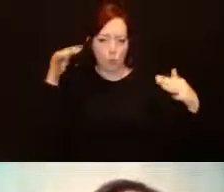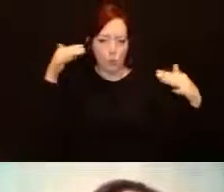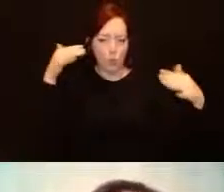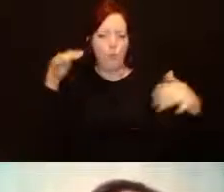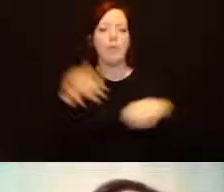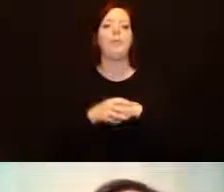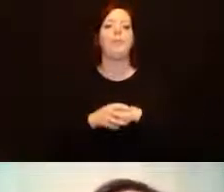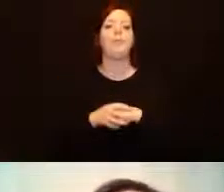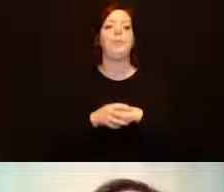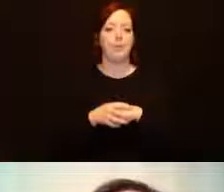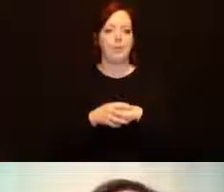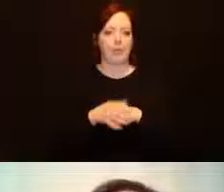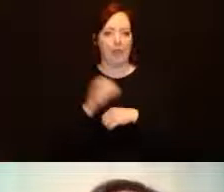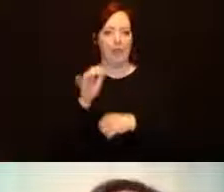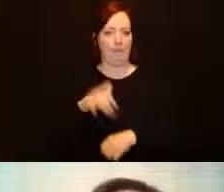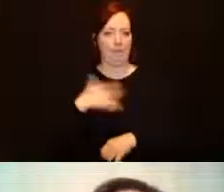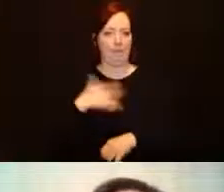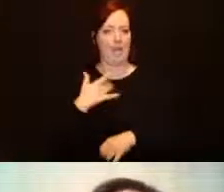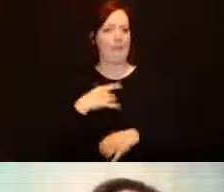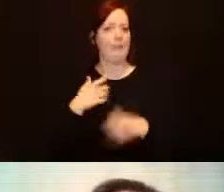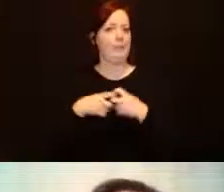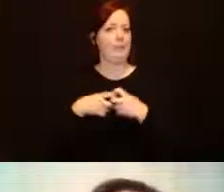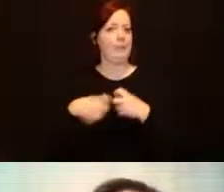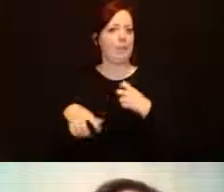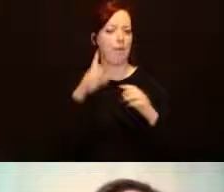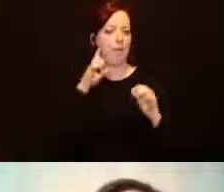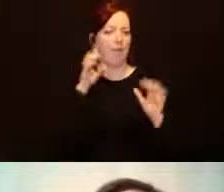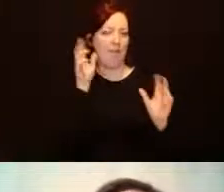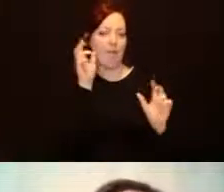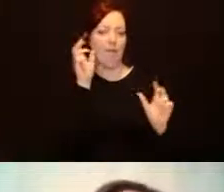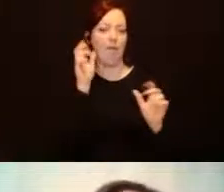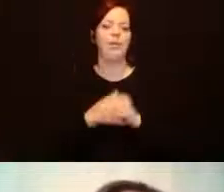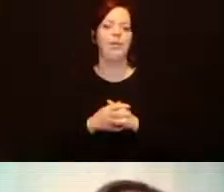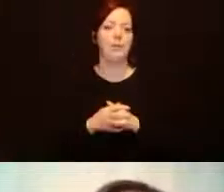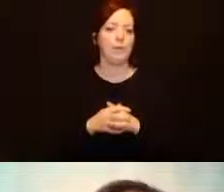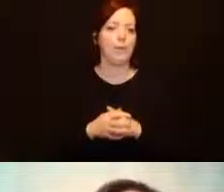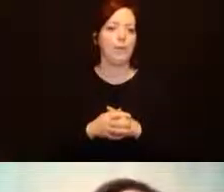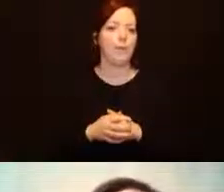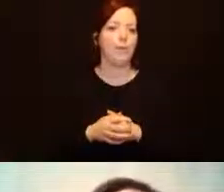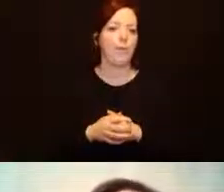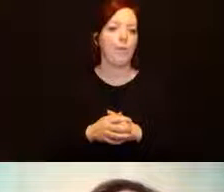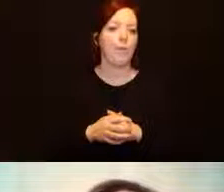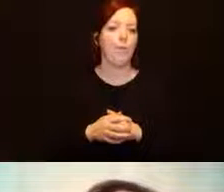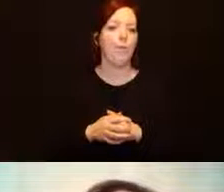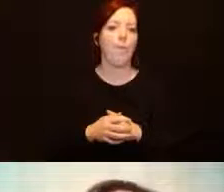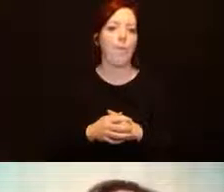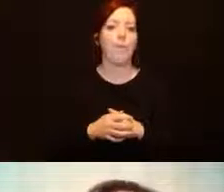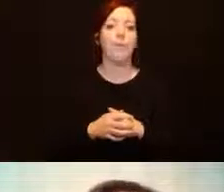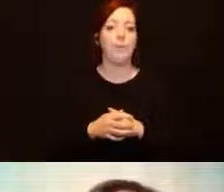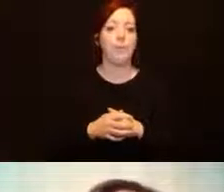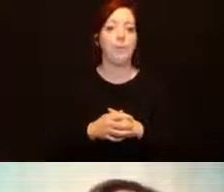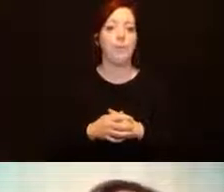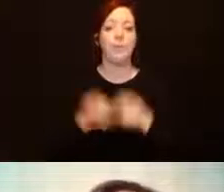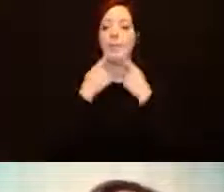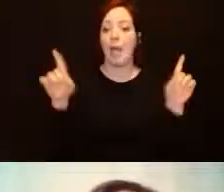getting. And now we have that for this work hearing day, it was launched yesterday, the global standards